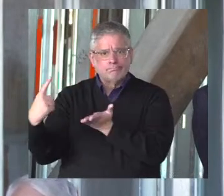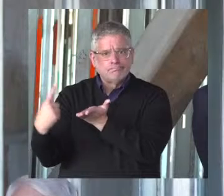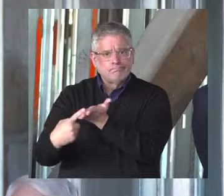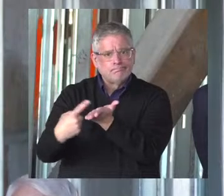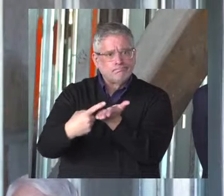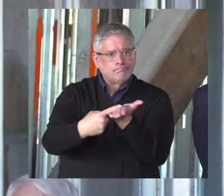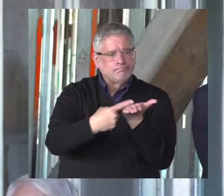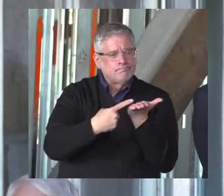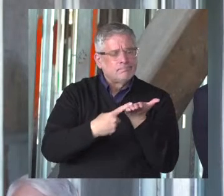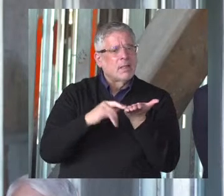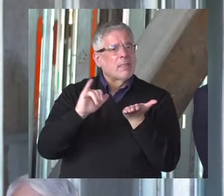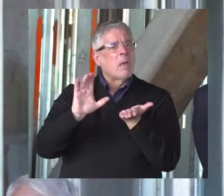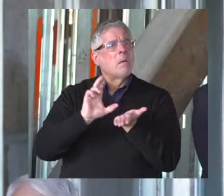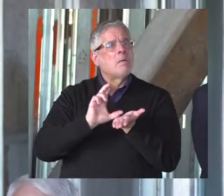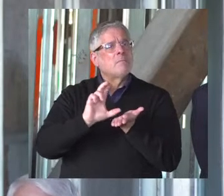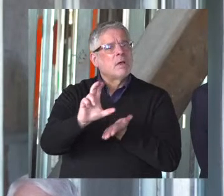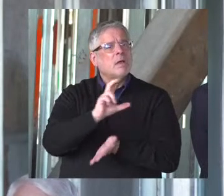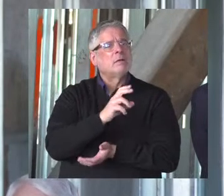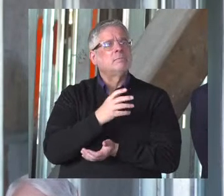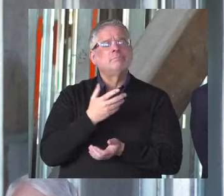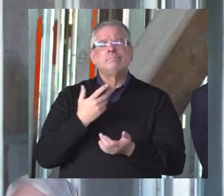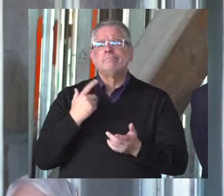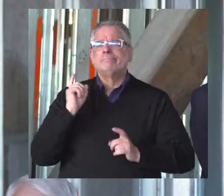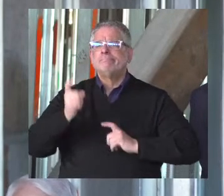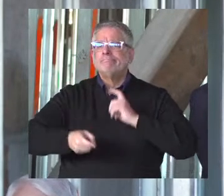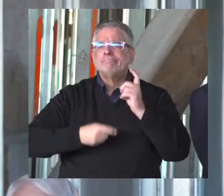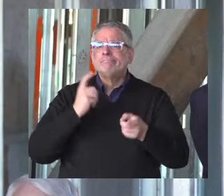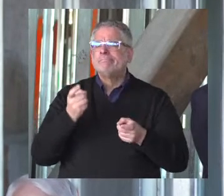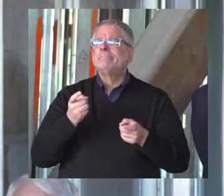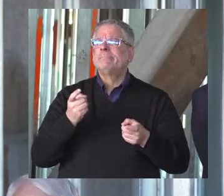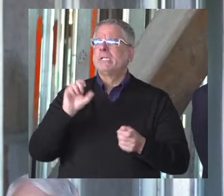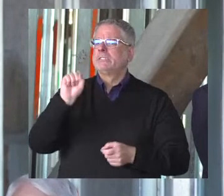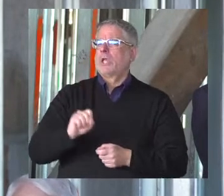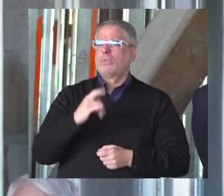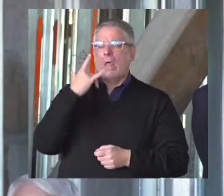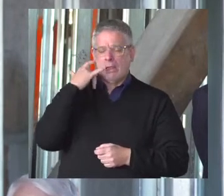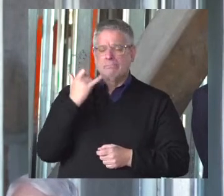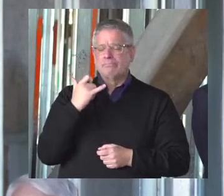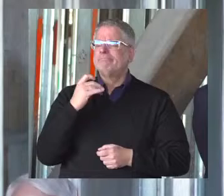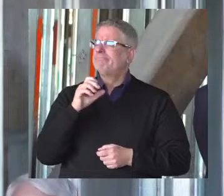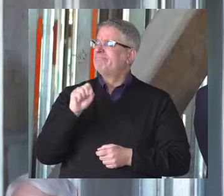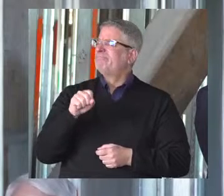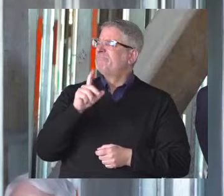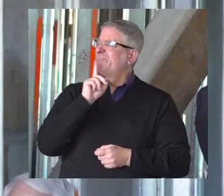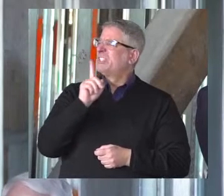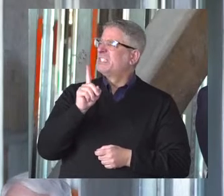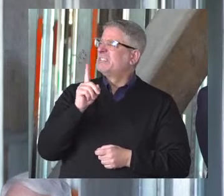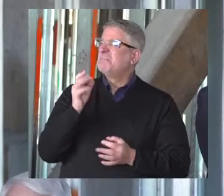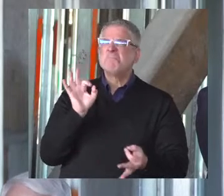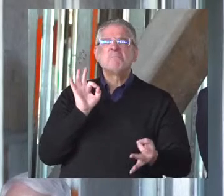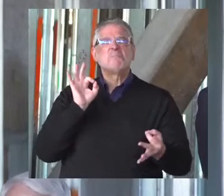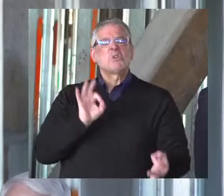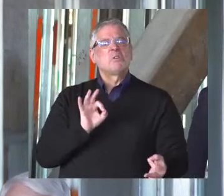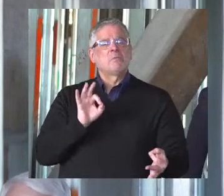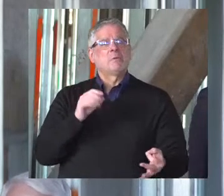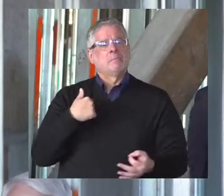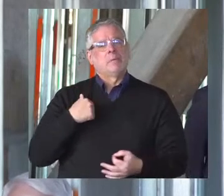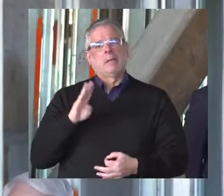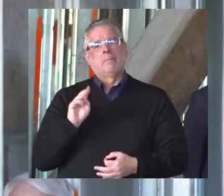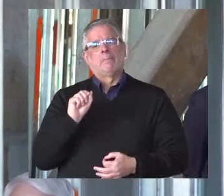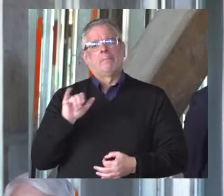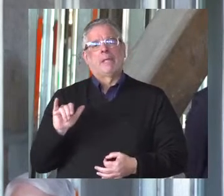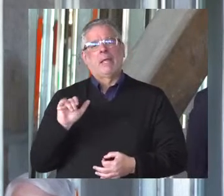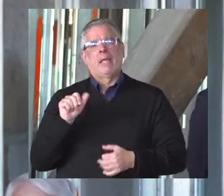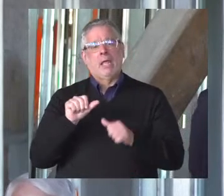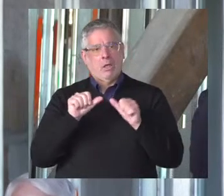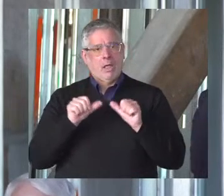frame, that Southern California be the beneficiary. And it makes perfect sense. I come from the Bay Area. I've seen